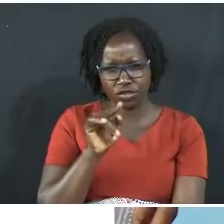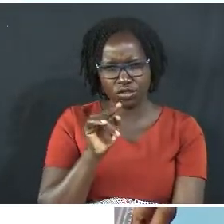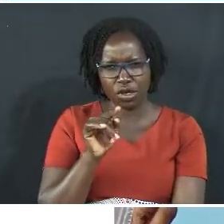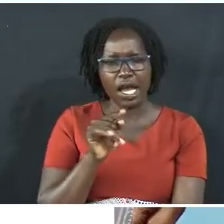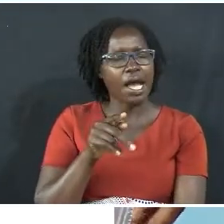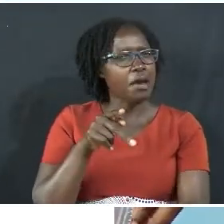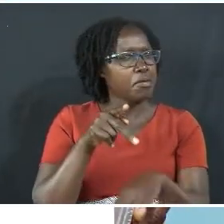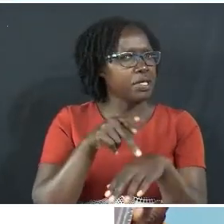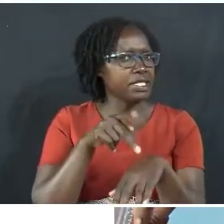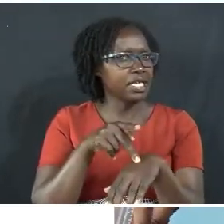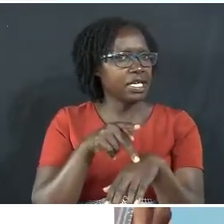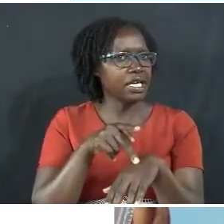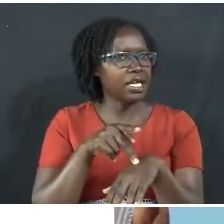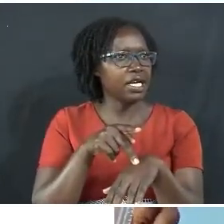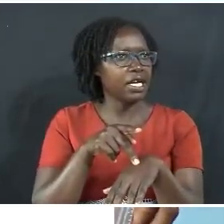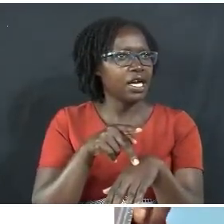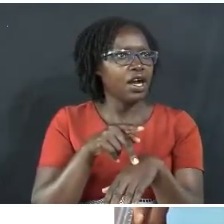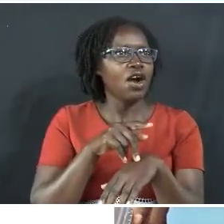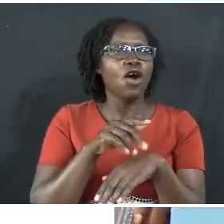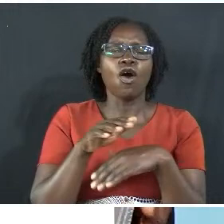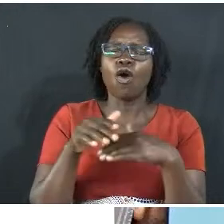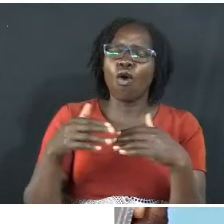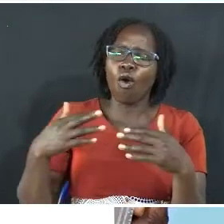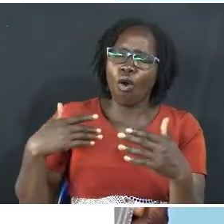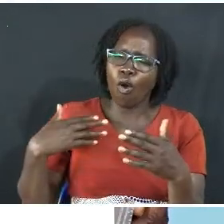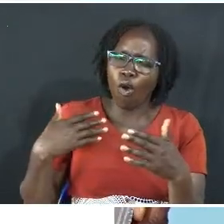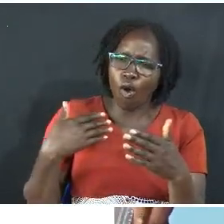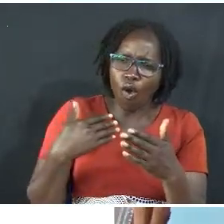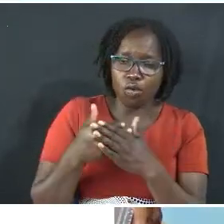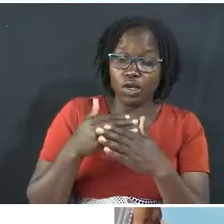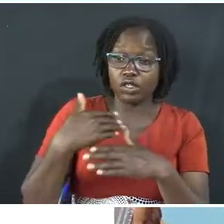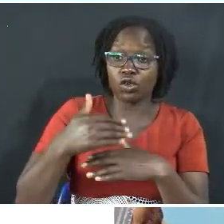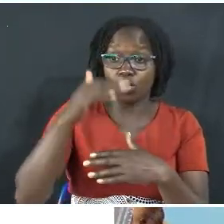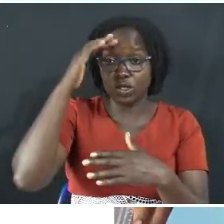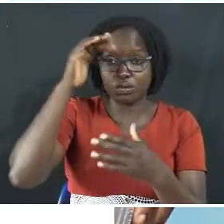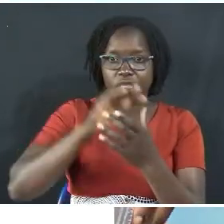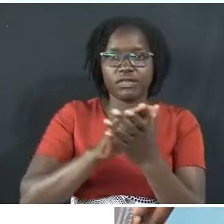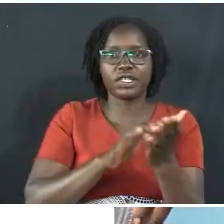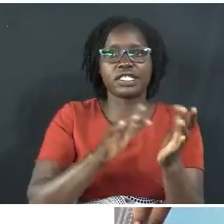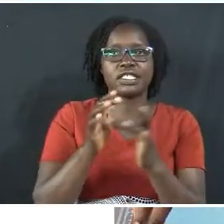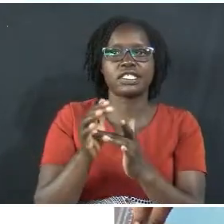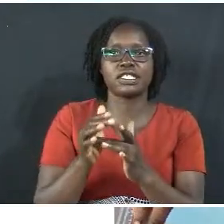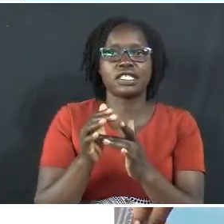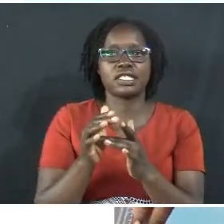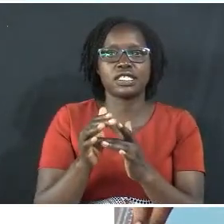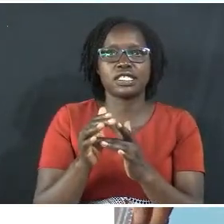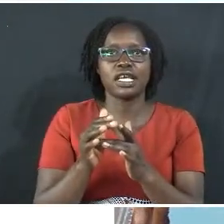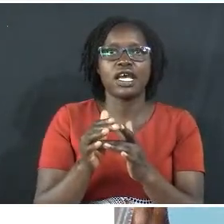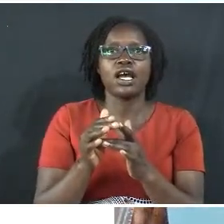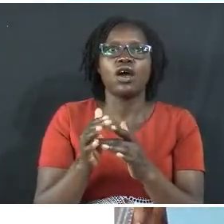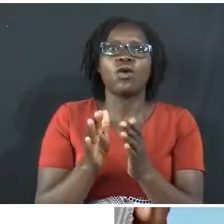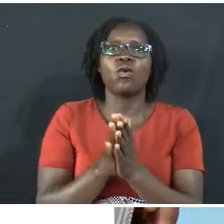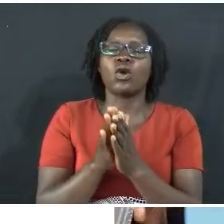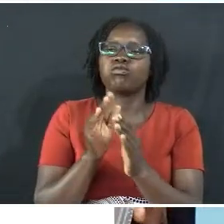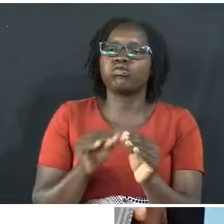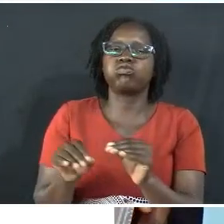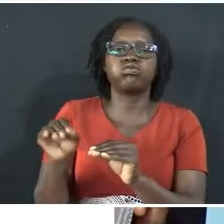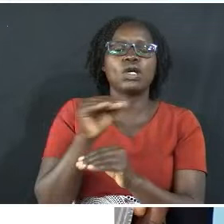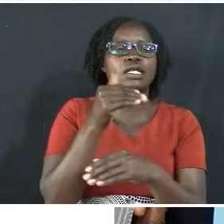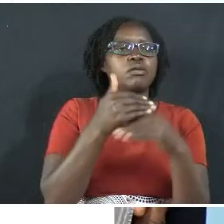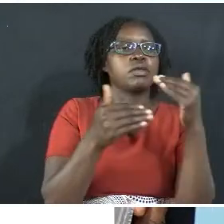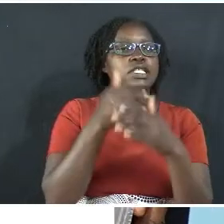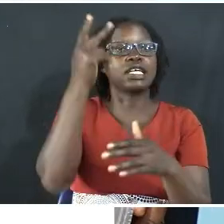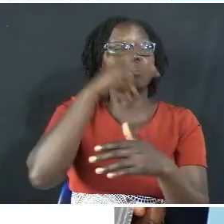Peter, who had all along believed that Jesus would be setting up a